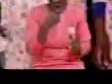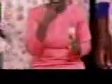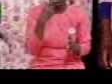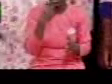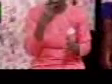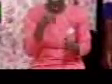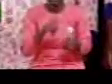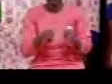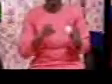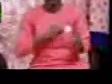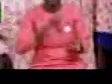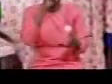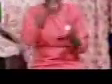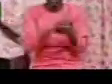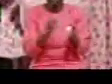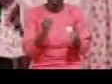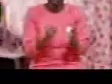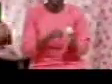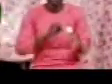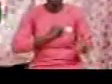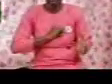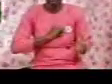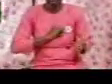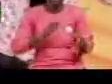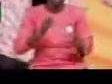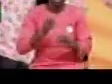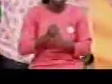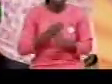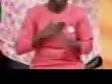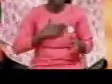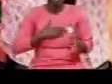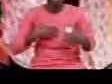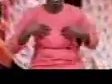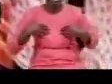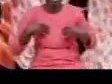dis, je crois que je recouvre ma santé.